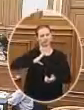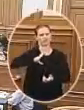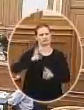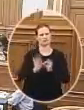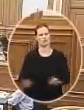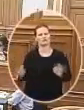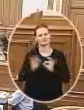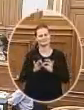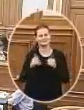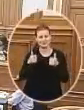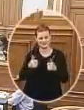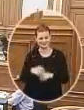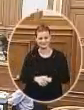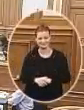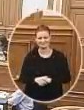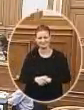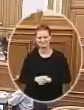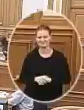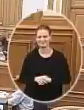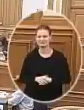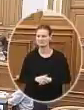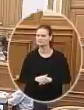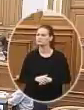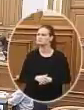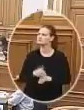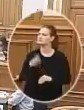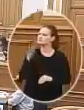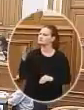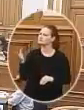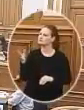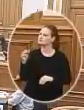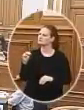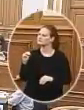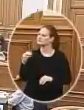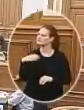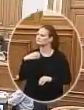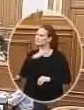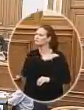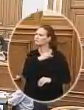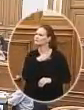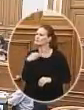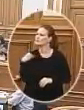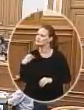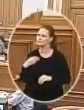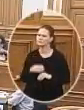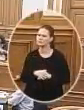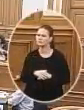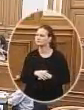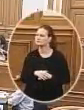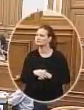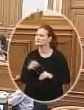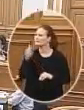Great. Councilmember Costanian? Yes, thank you. On your mic.